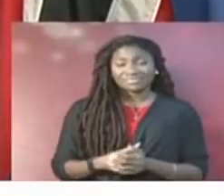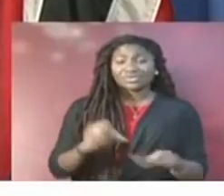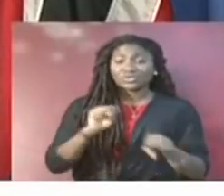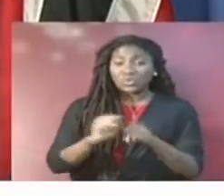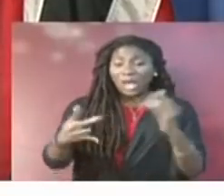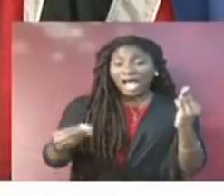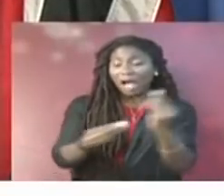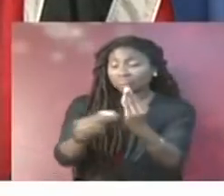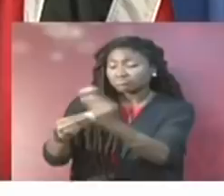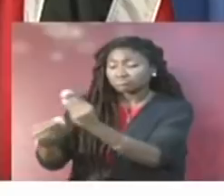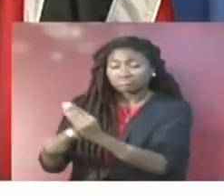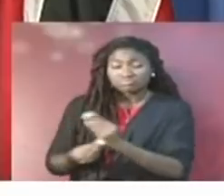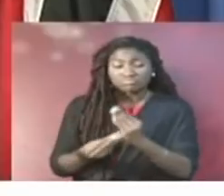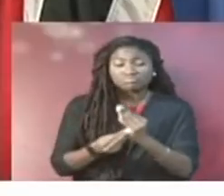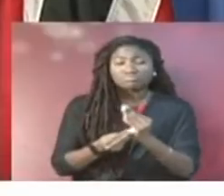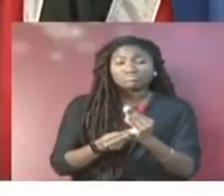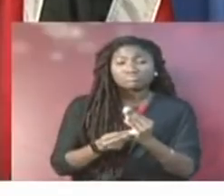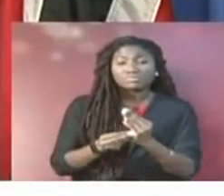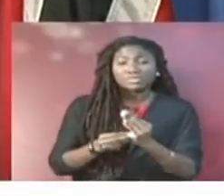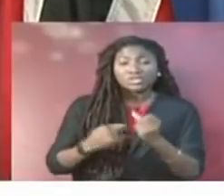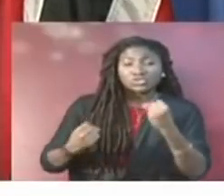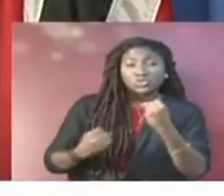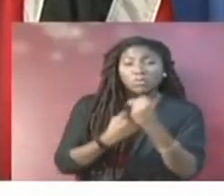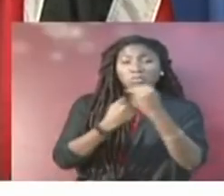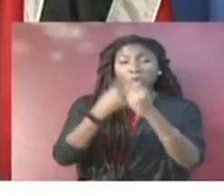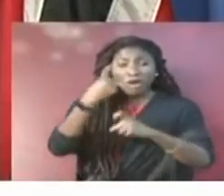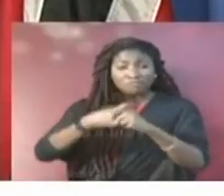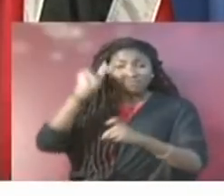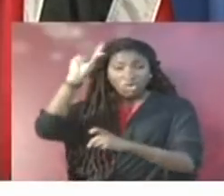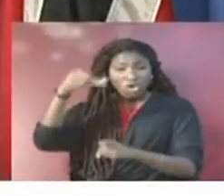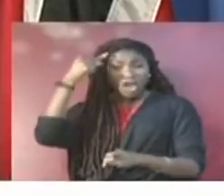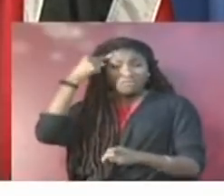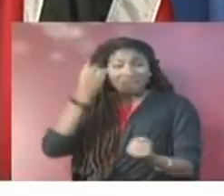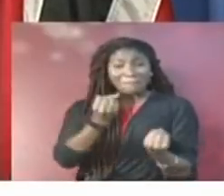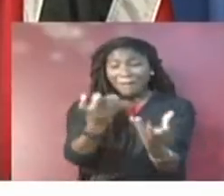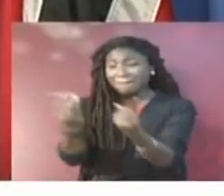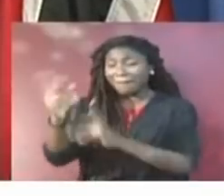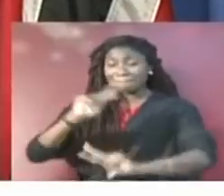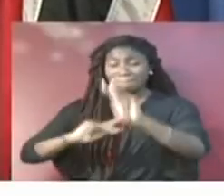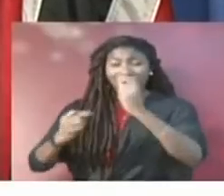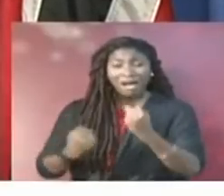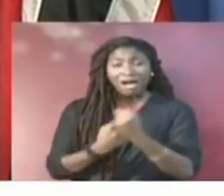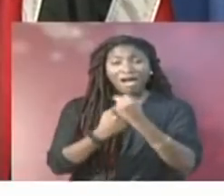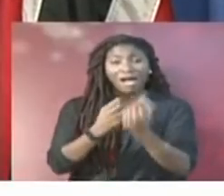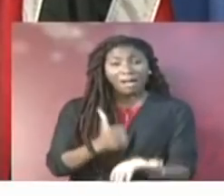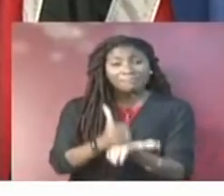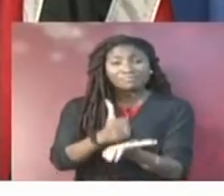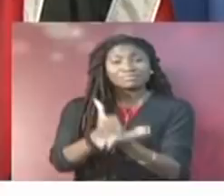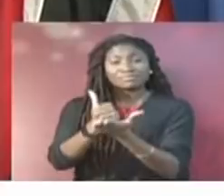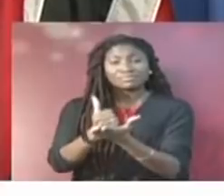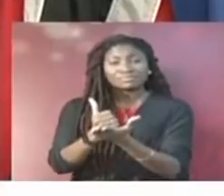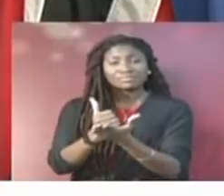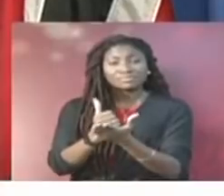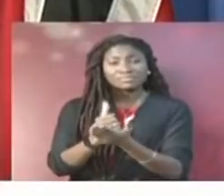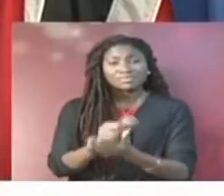support to the ongoing social support system for those thousands of persons I mentioned, we provided